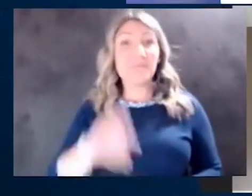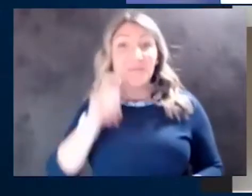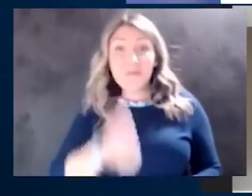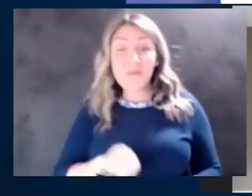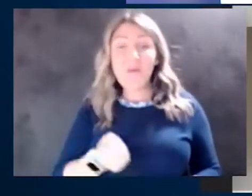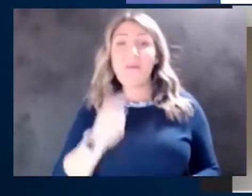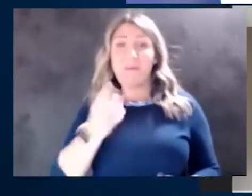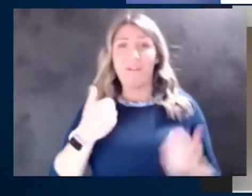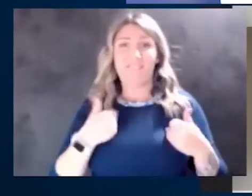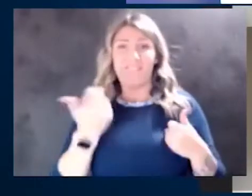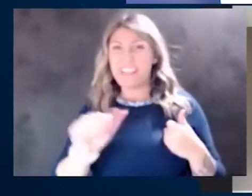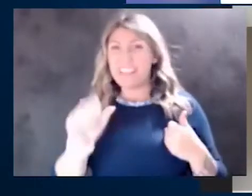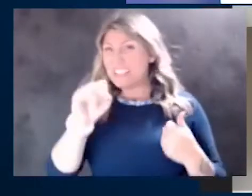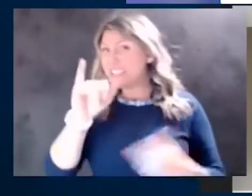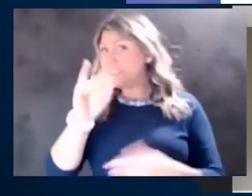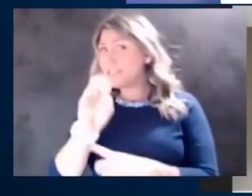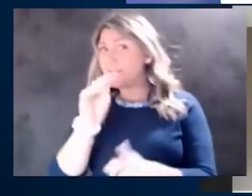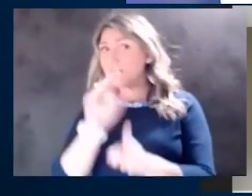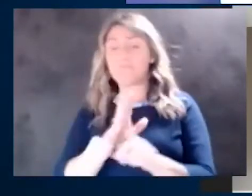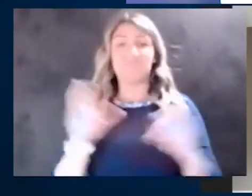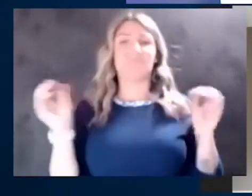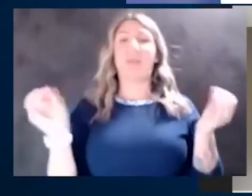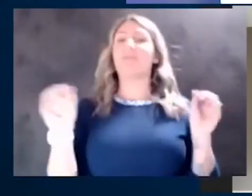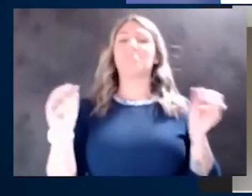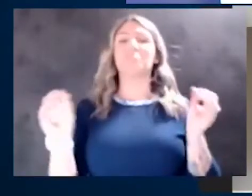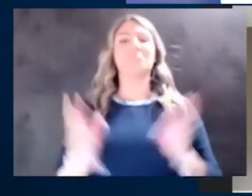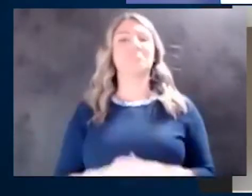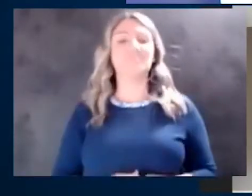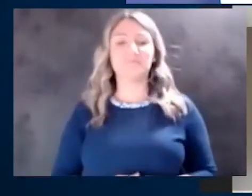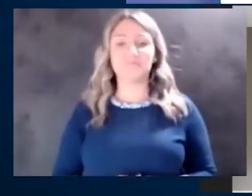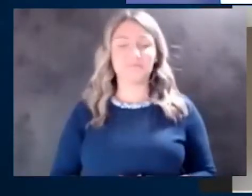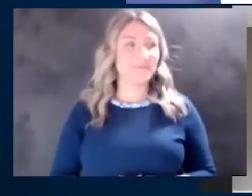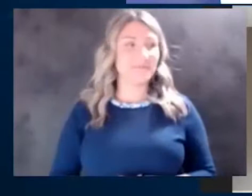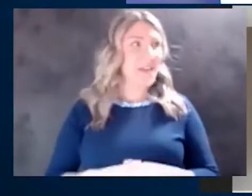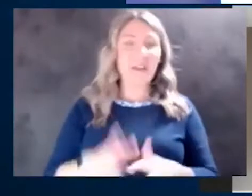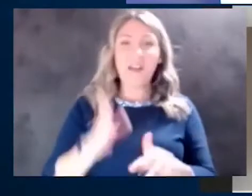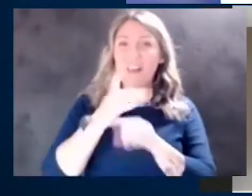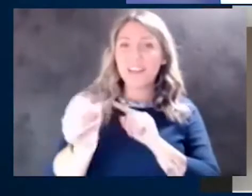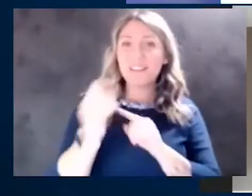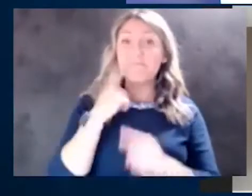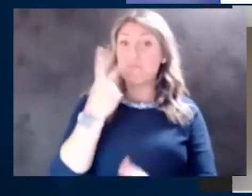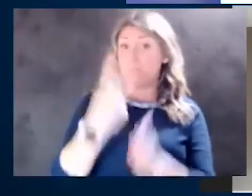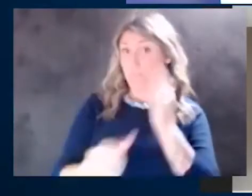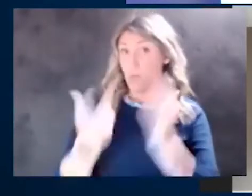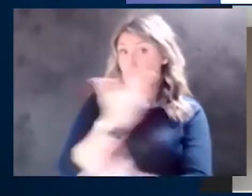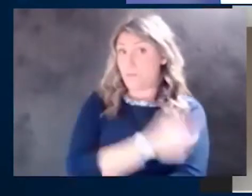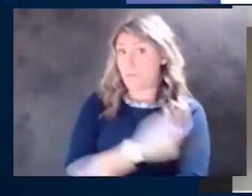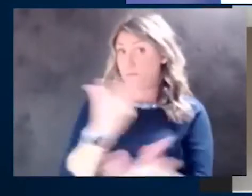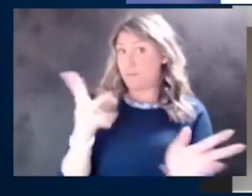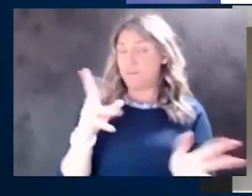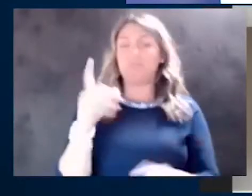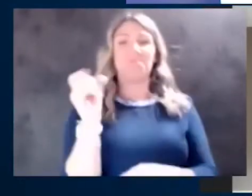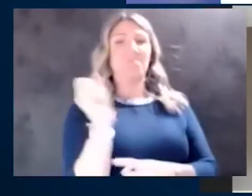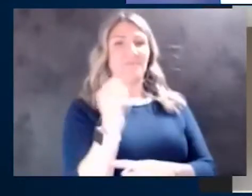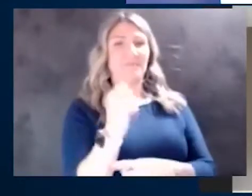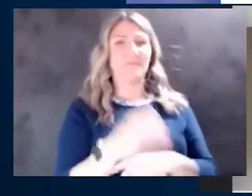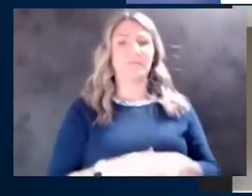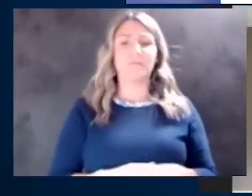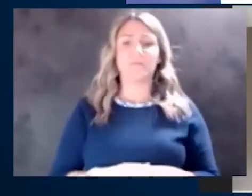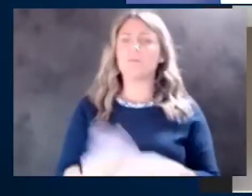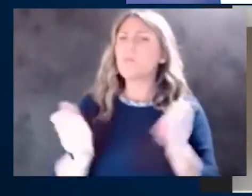effects? Nope. Awesome. And you've had both shots? Which vaccine did